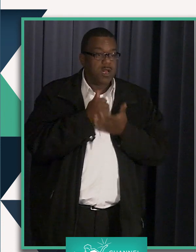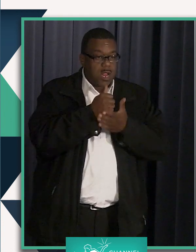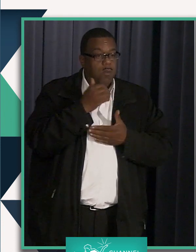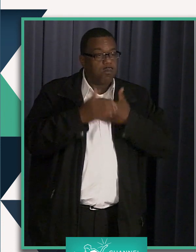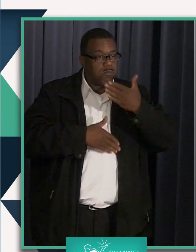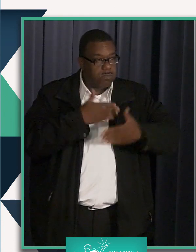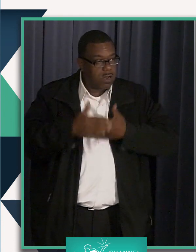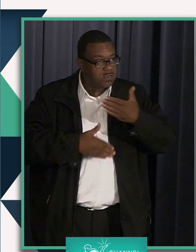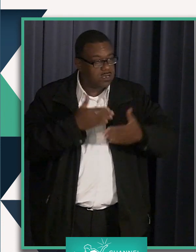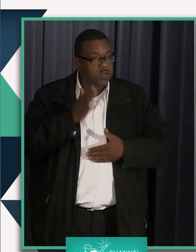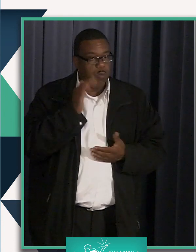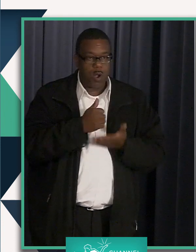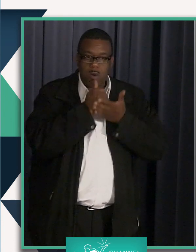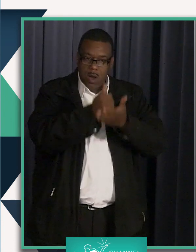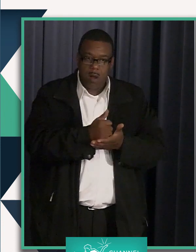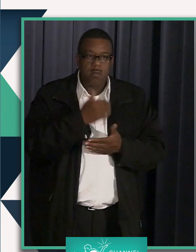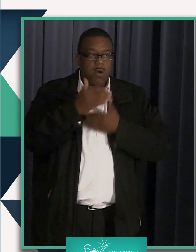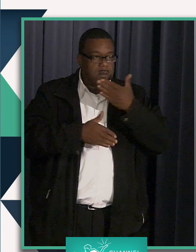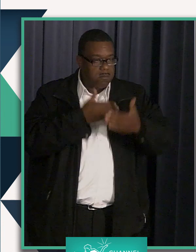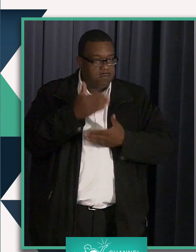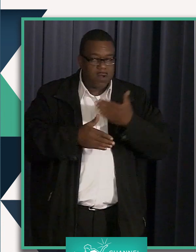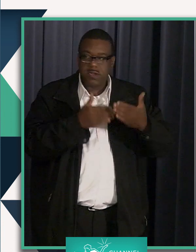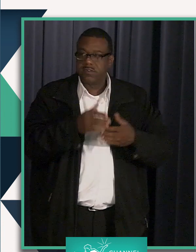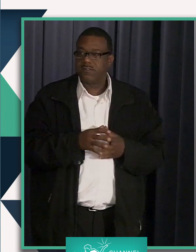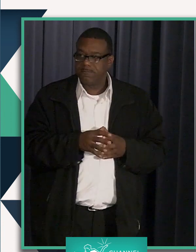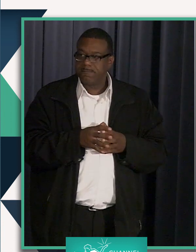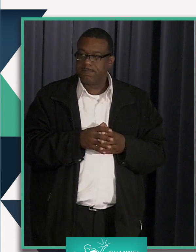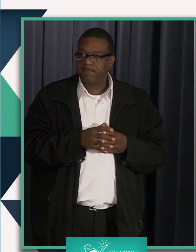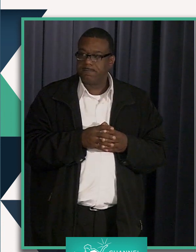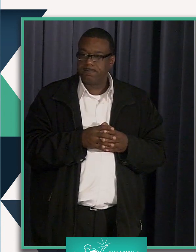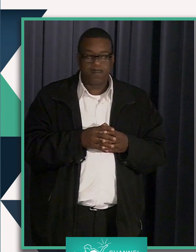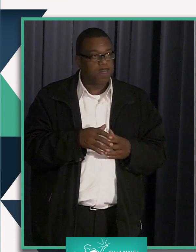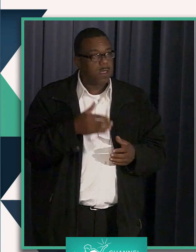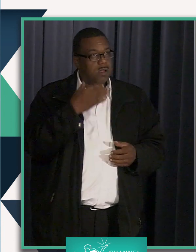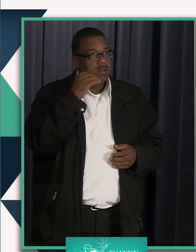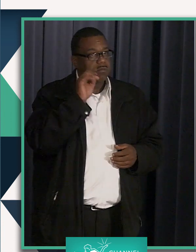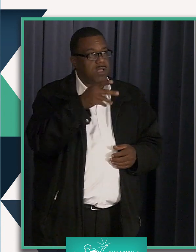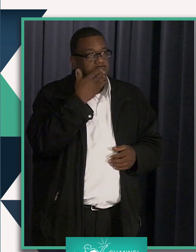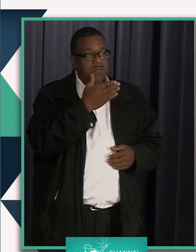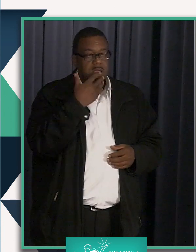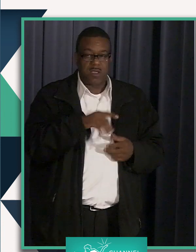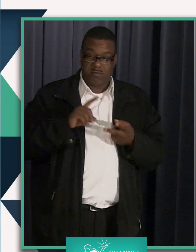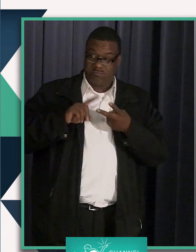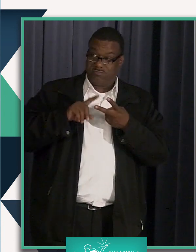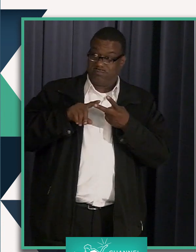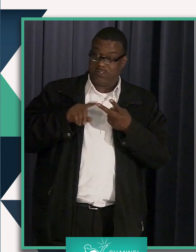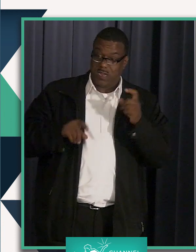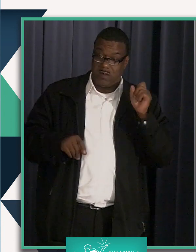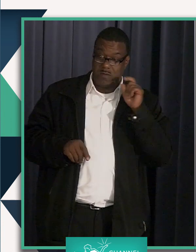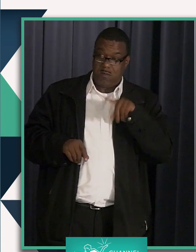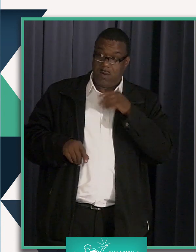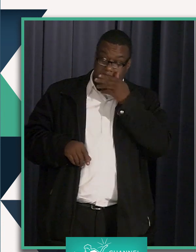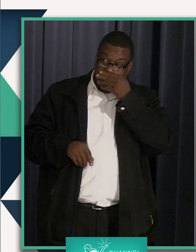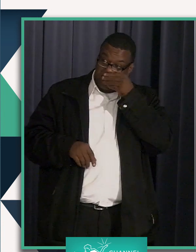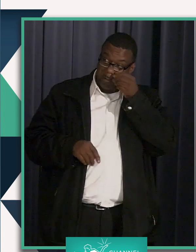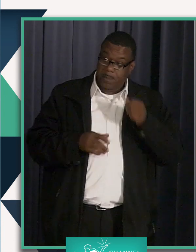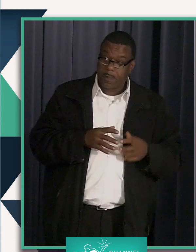help you get through that, because there's no reason you can't do that. Okay, thank you. And then the second question is, if